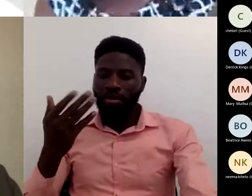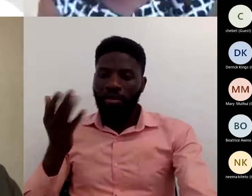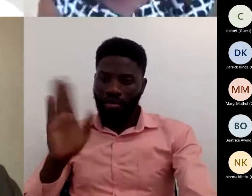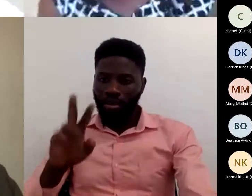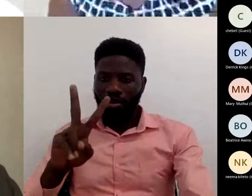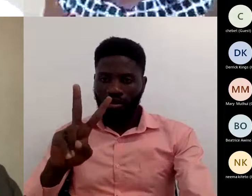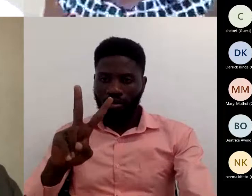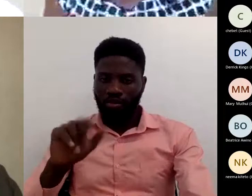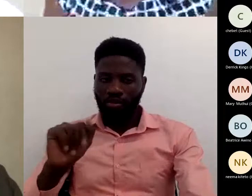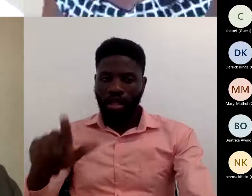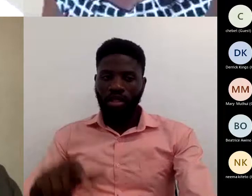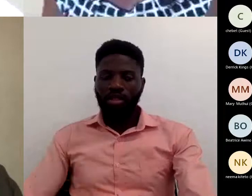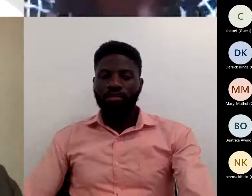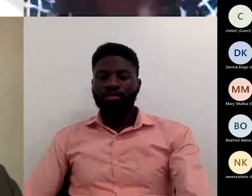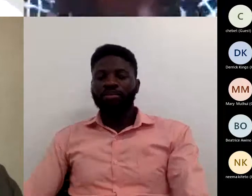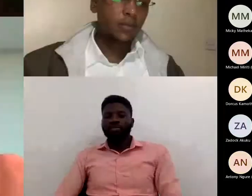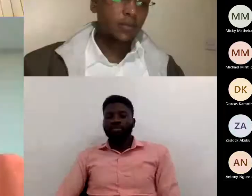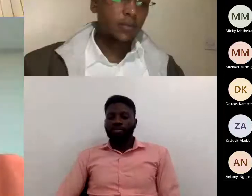Val.